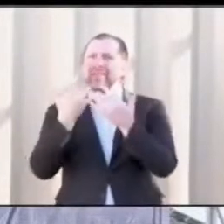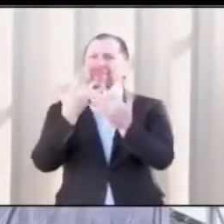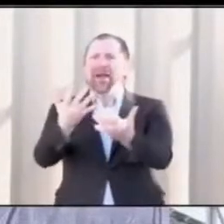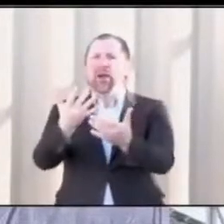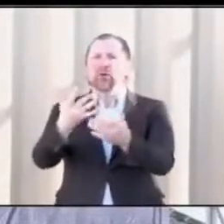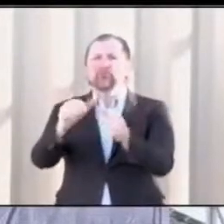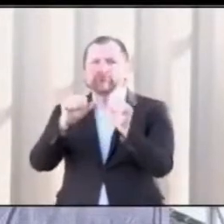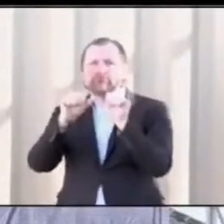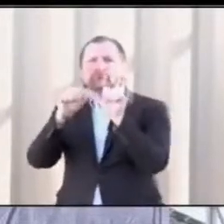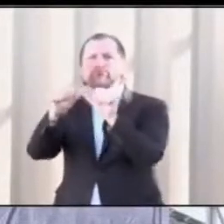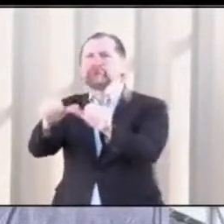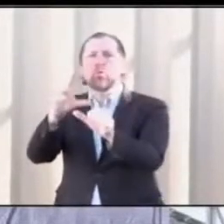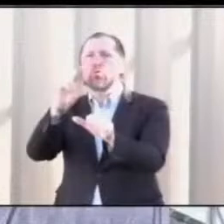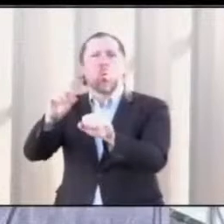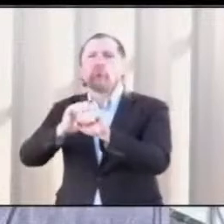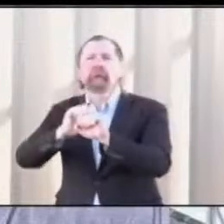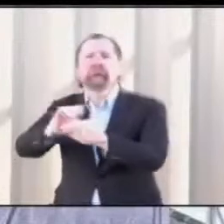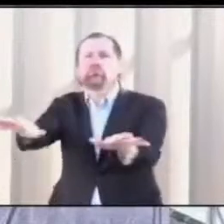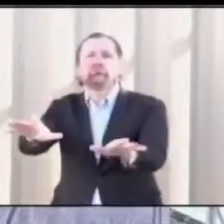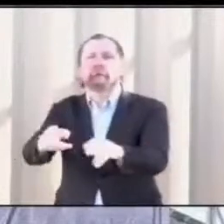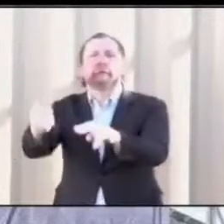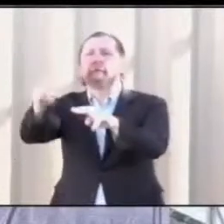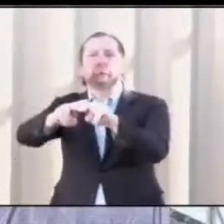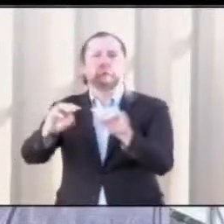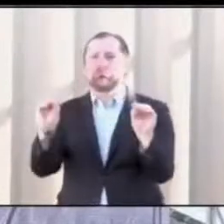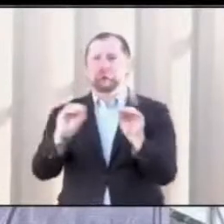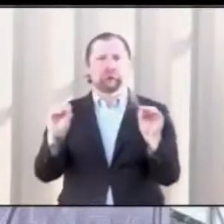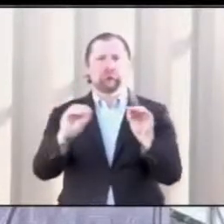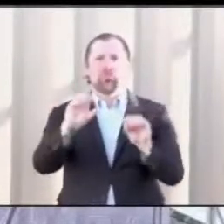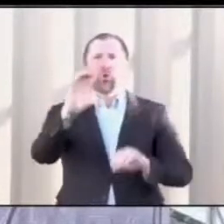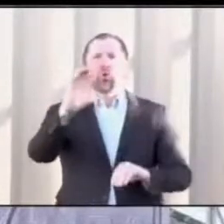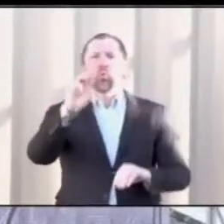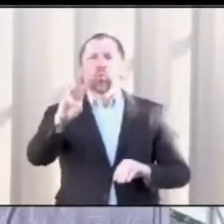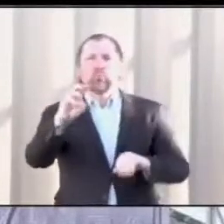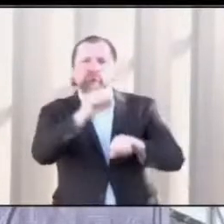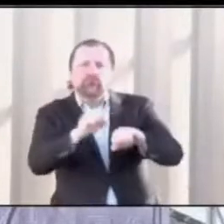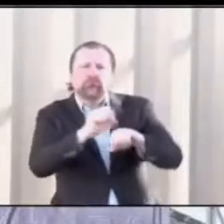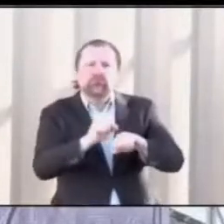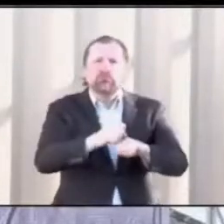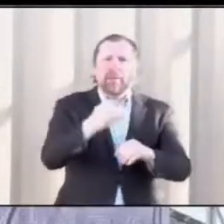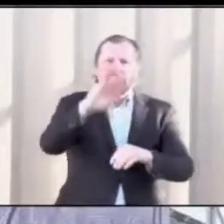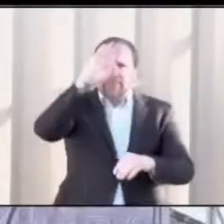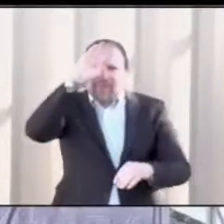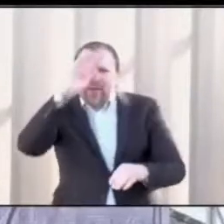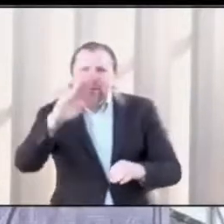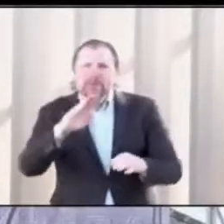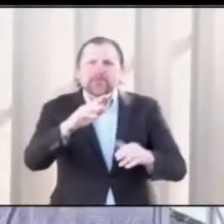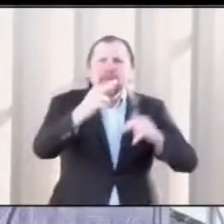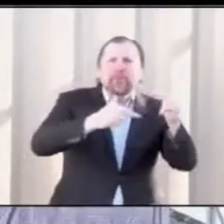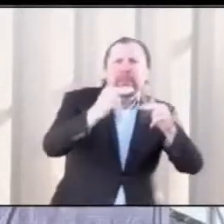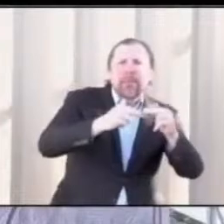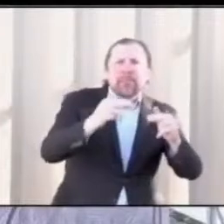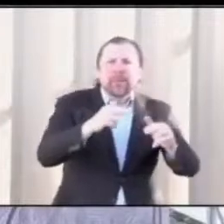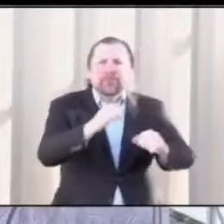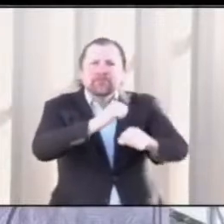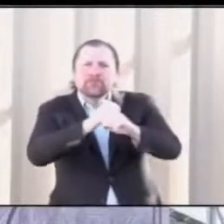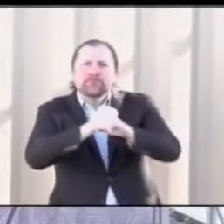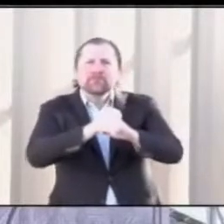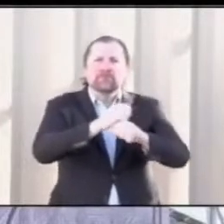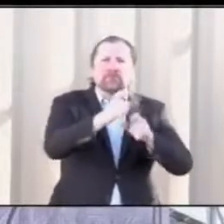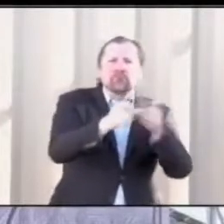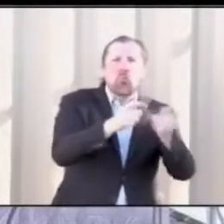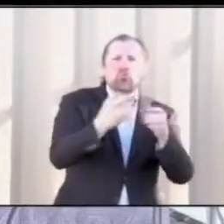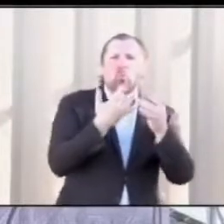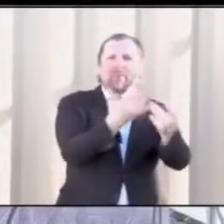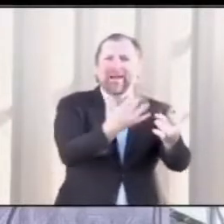its footprint with no growth. Crews continue to reinforce the lines, build contingencies. If there's